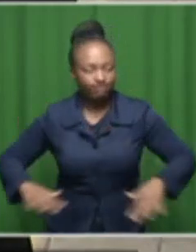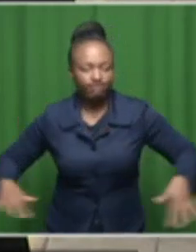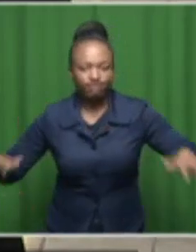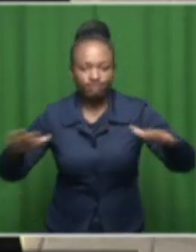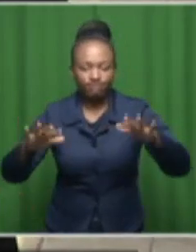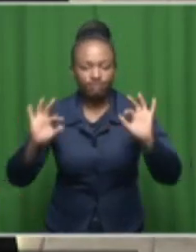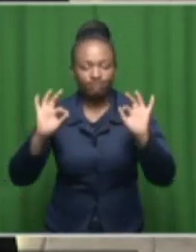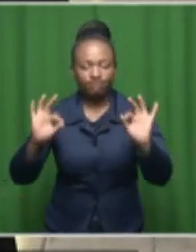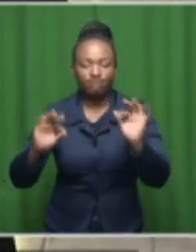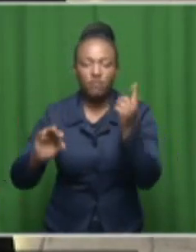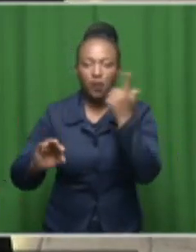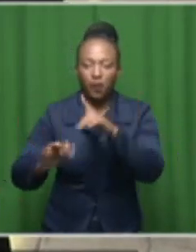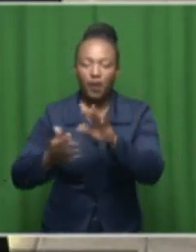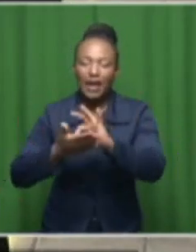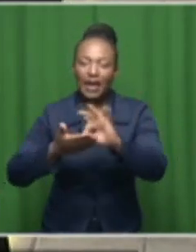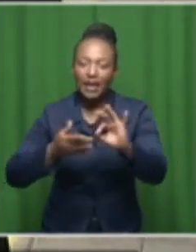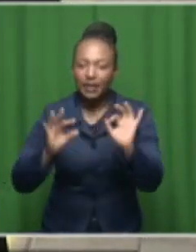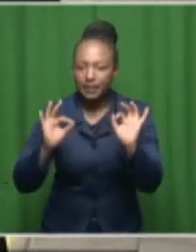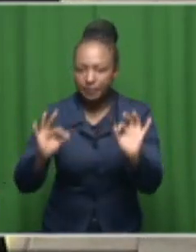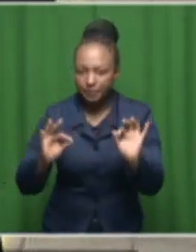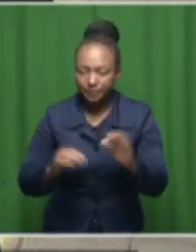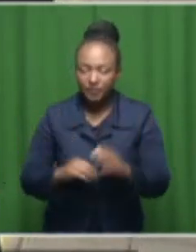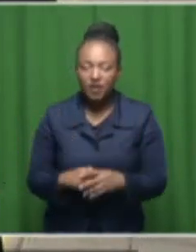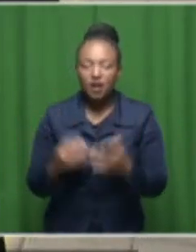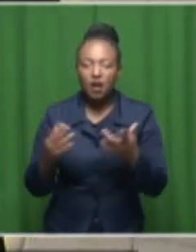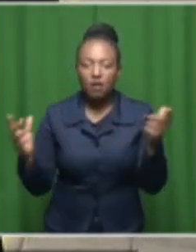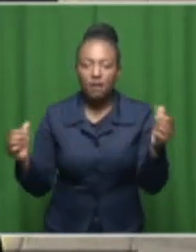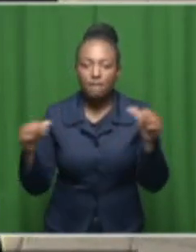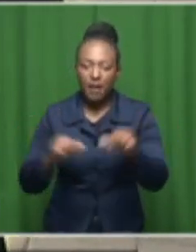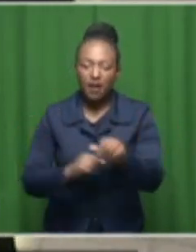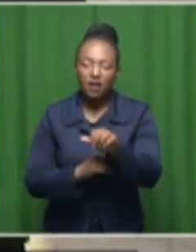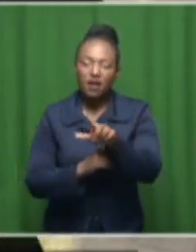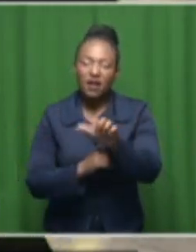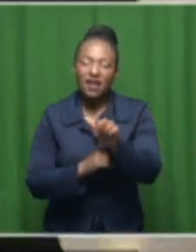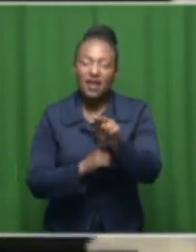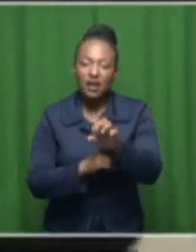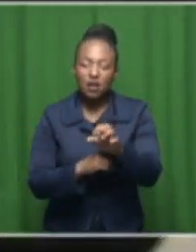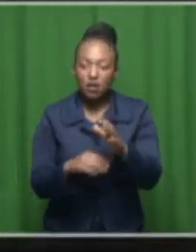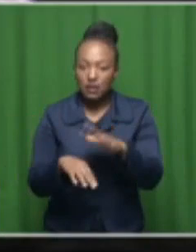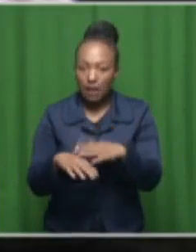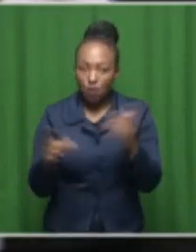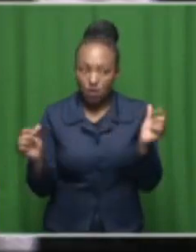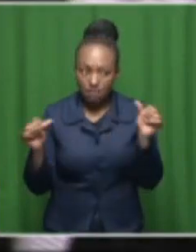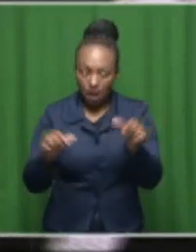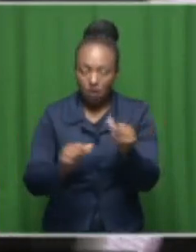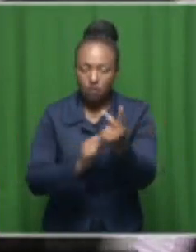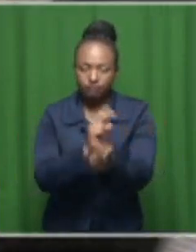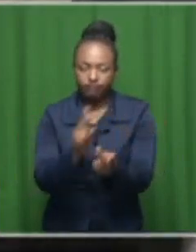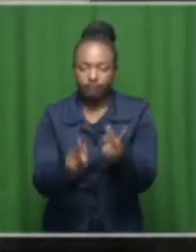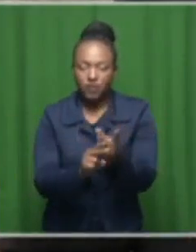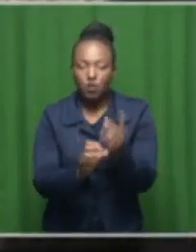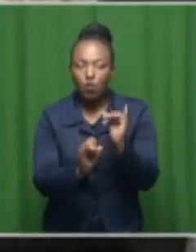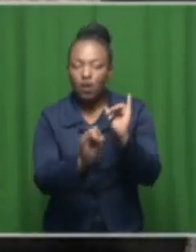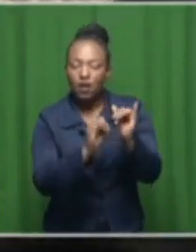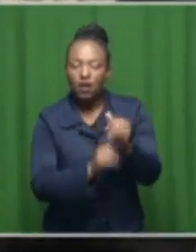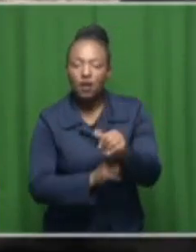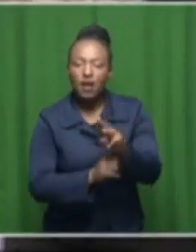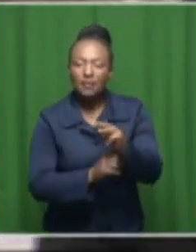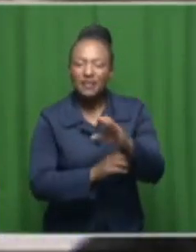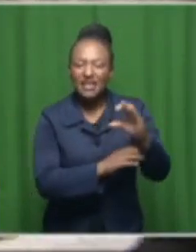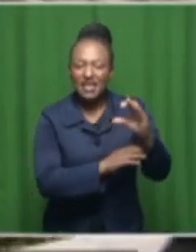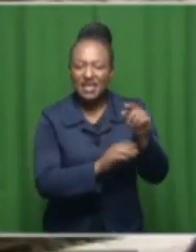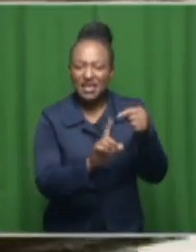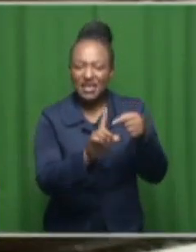in this pristine condition. We're going to hand it back to Studio Leanne. And when we come back, of course, we will be in conversation with the MEC